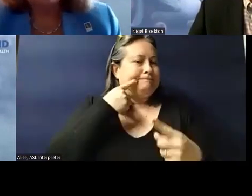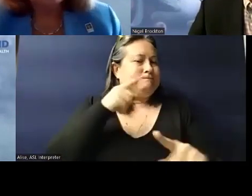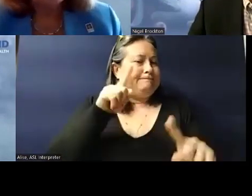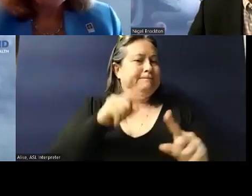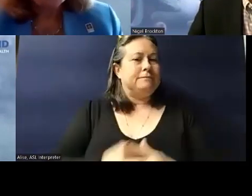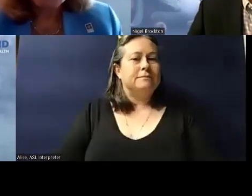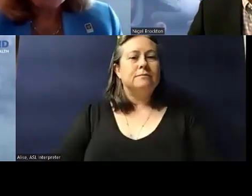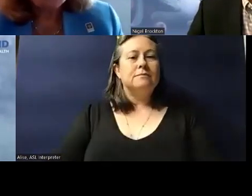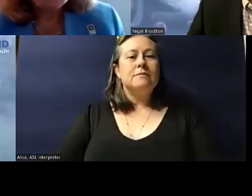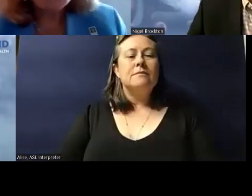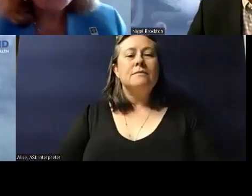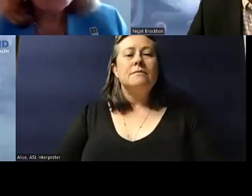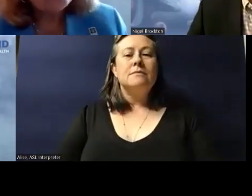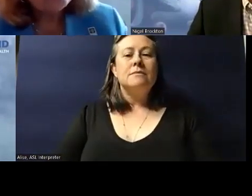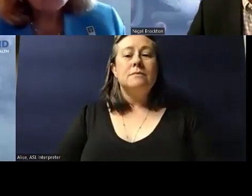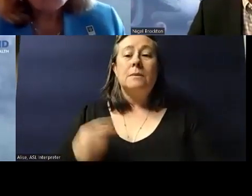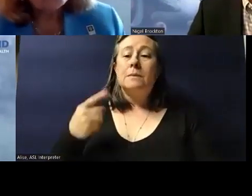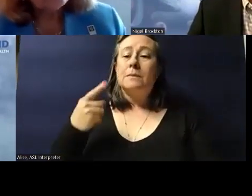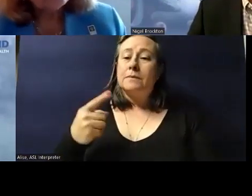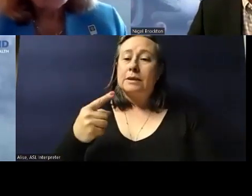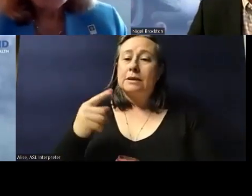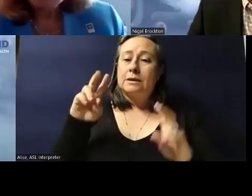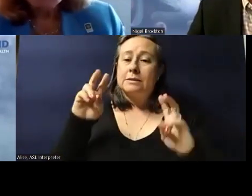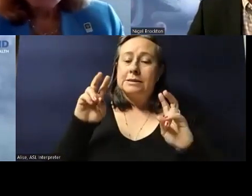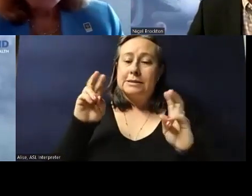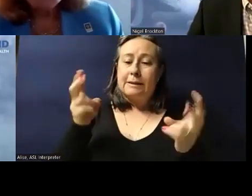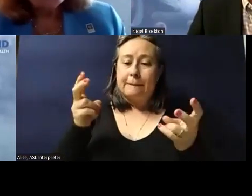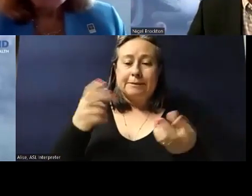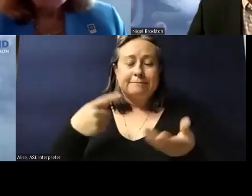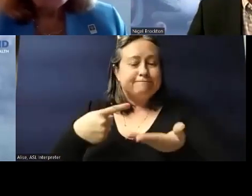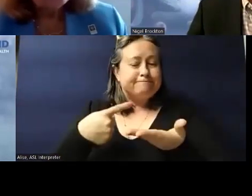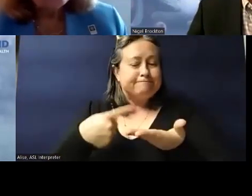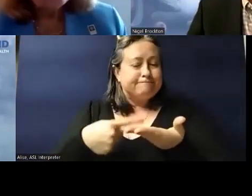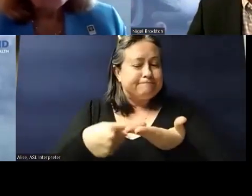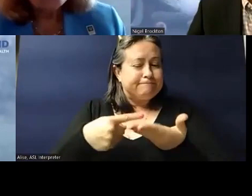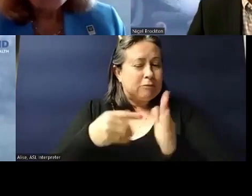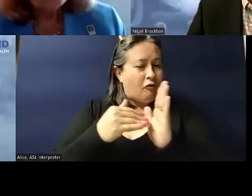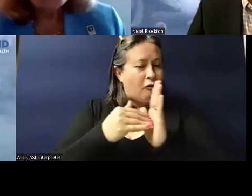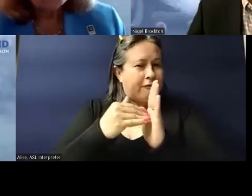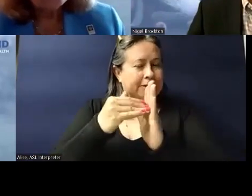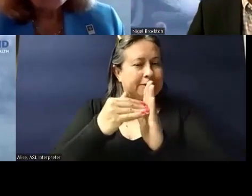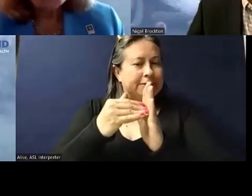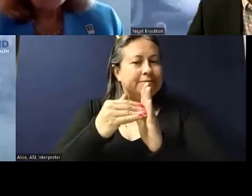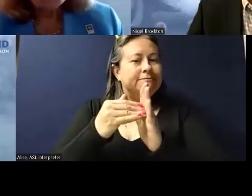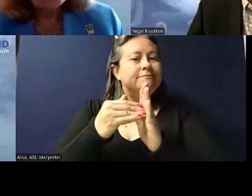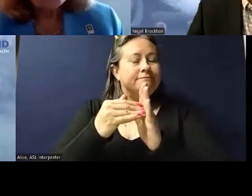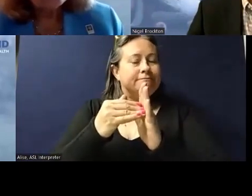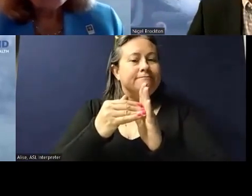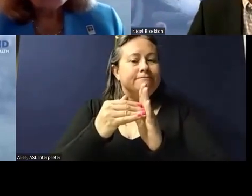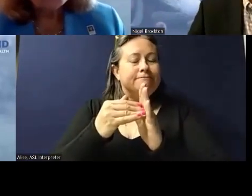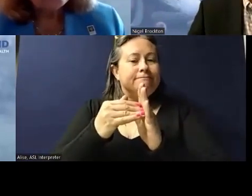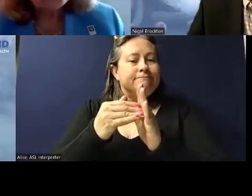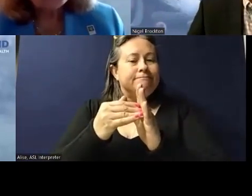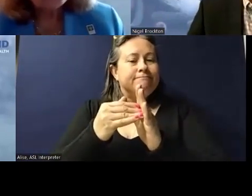So one of the topics that we talk about a lot is bridging the divide between